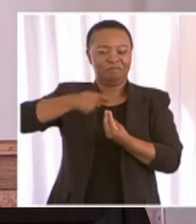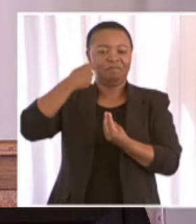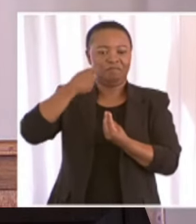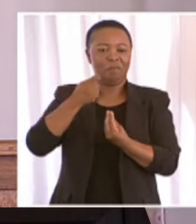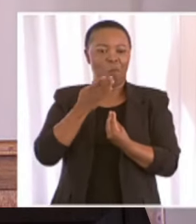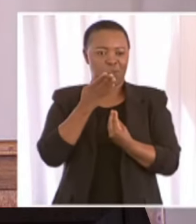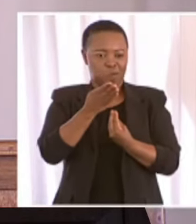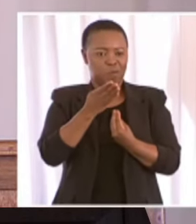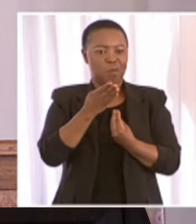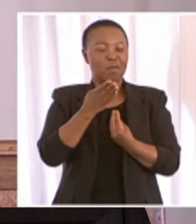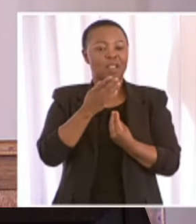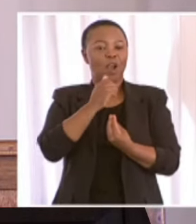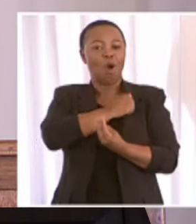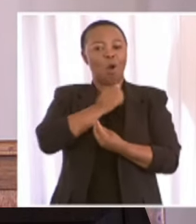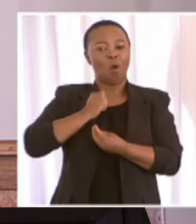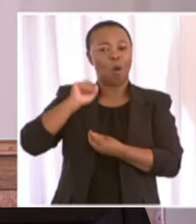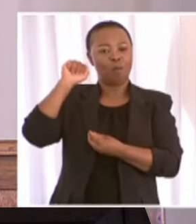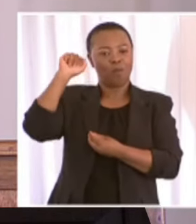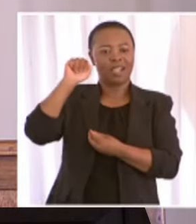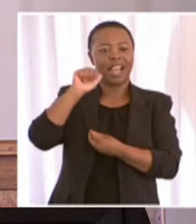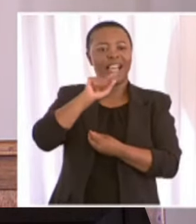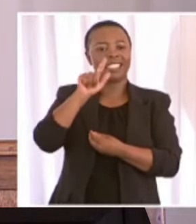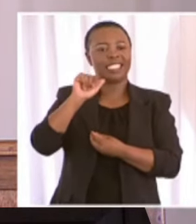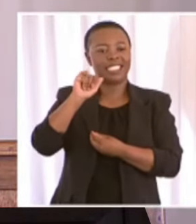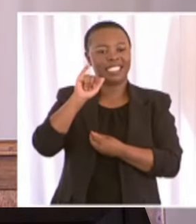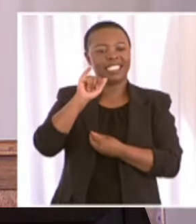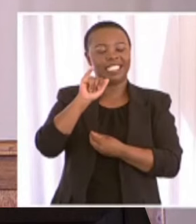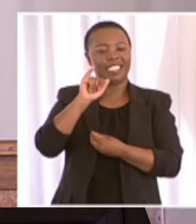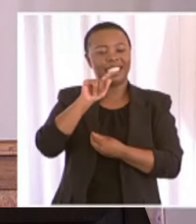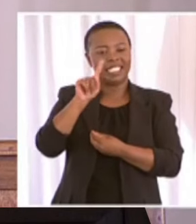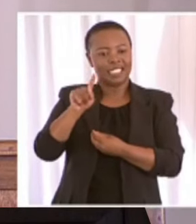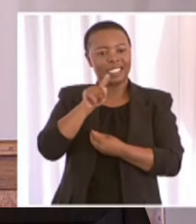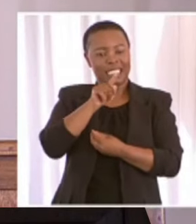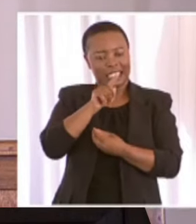Comrade Aziz also served.